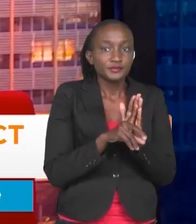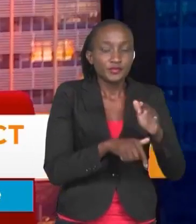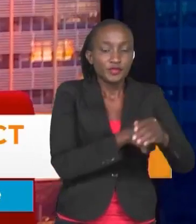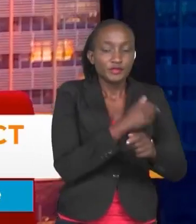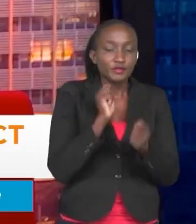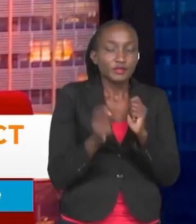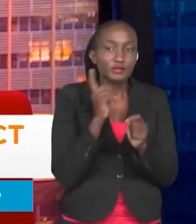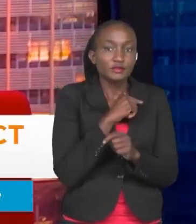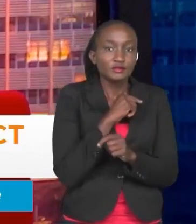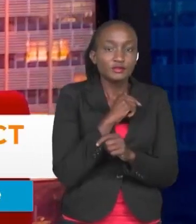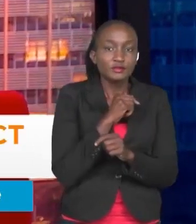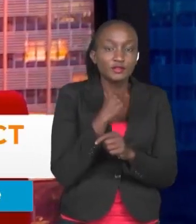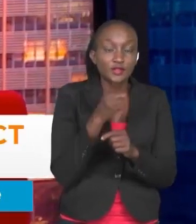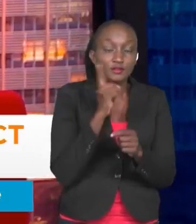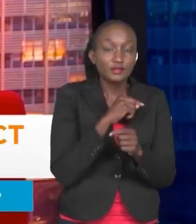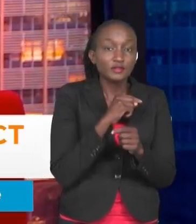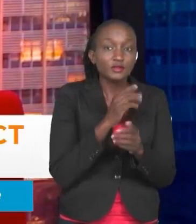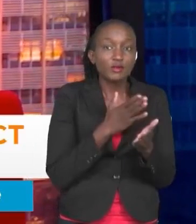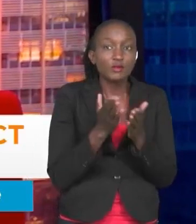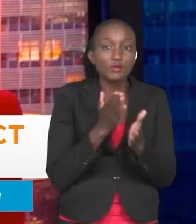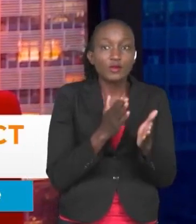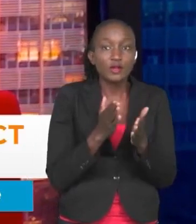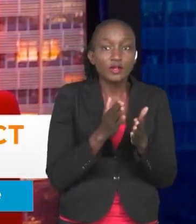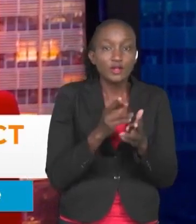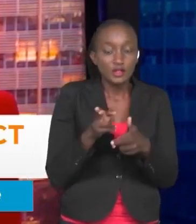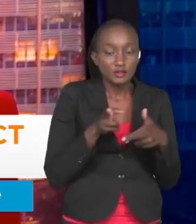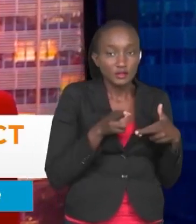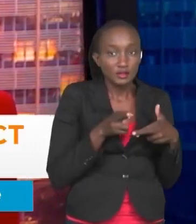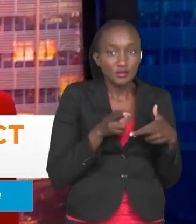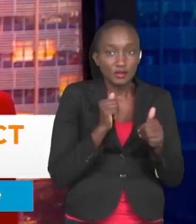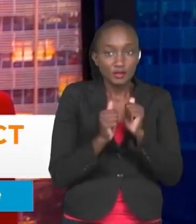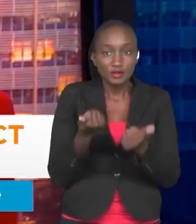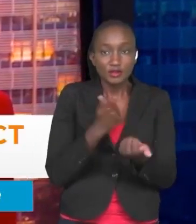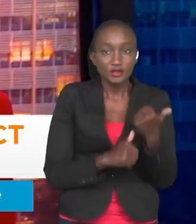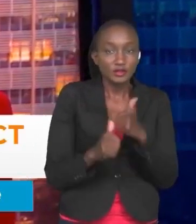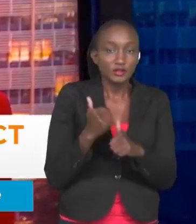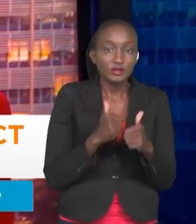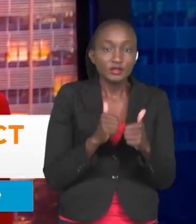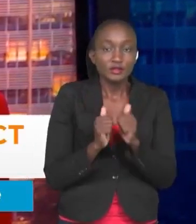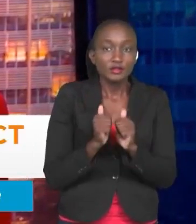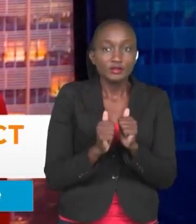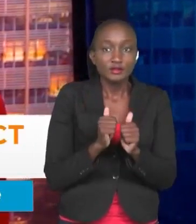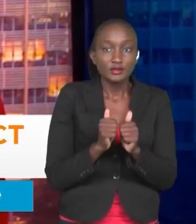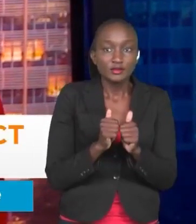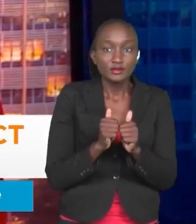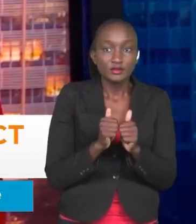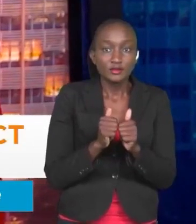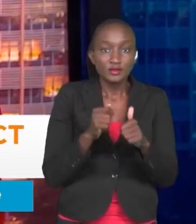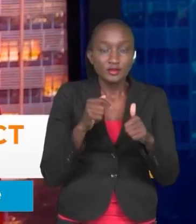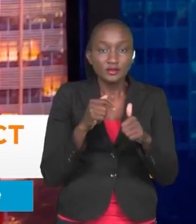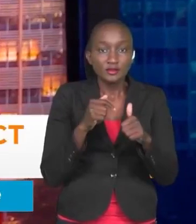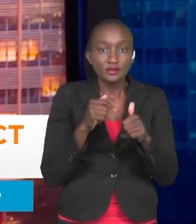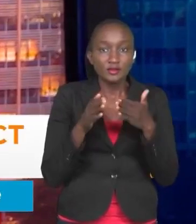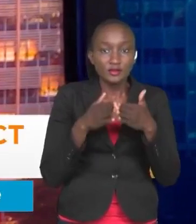put it, where it's defilement essentially is, uh-huh, an act, and an unlawful act, uh-huh, that causes penetration of a child.